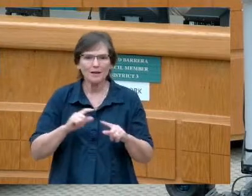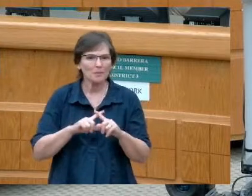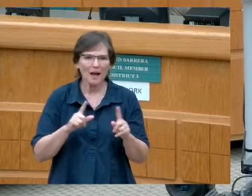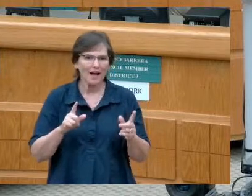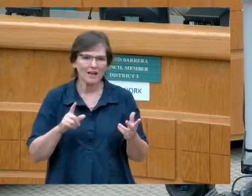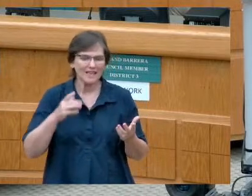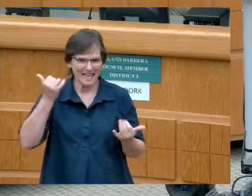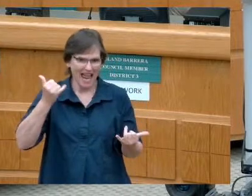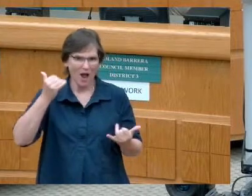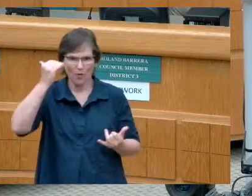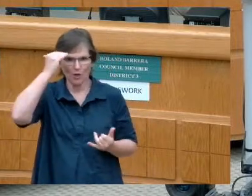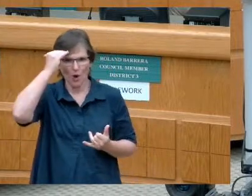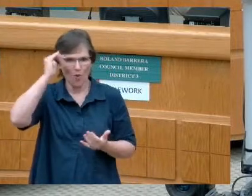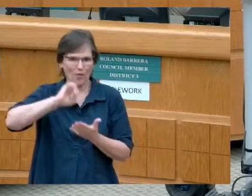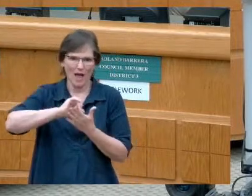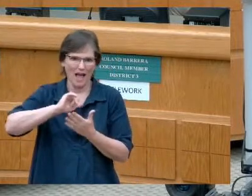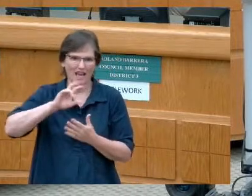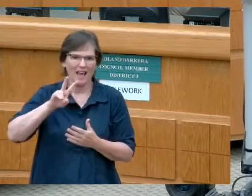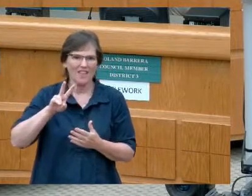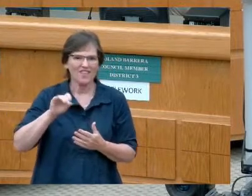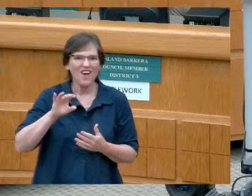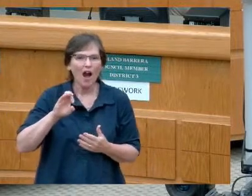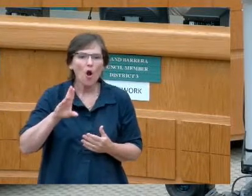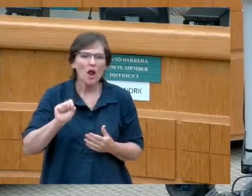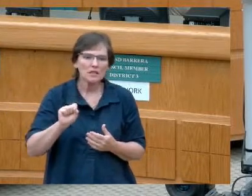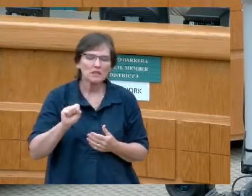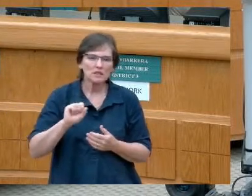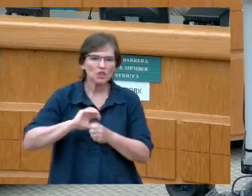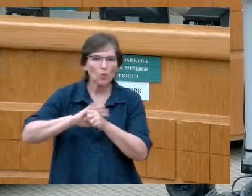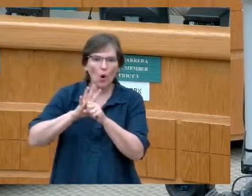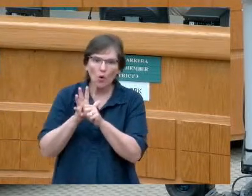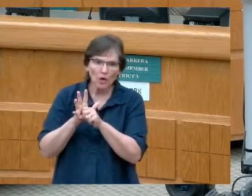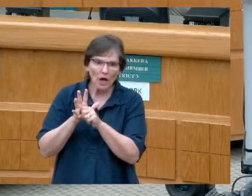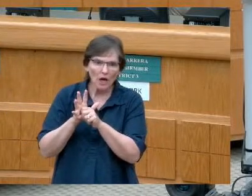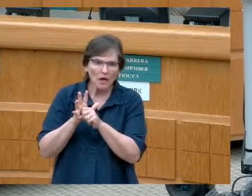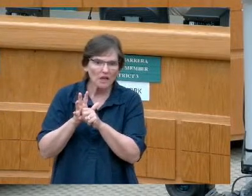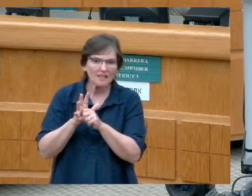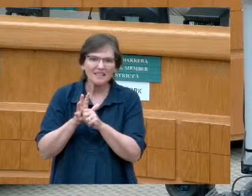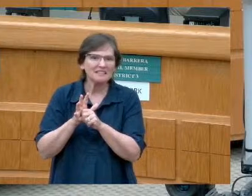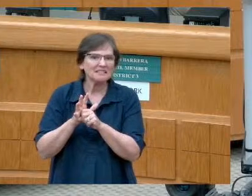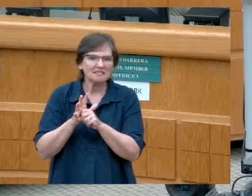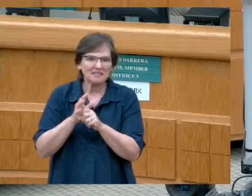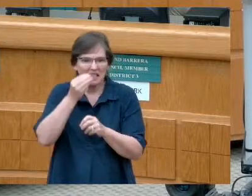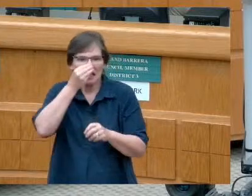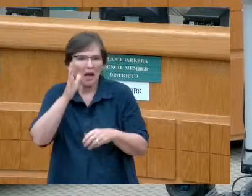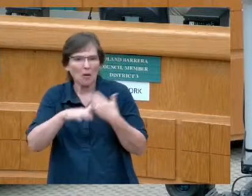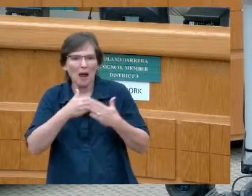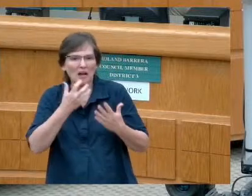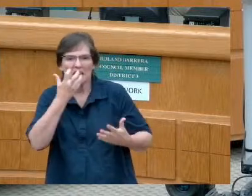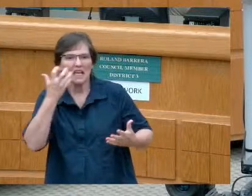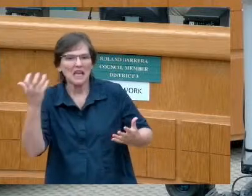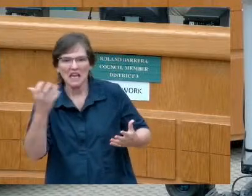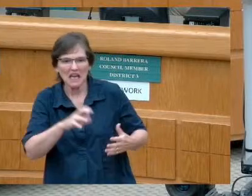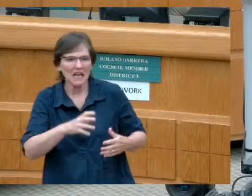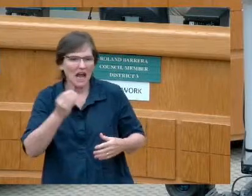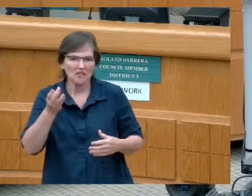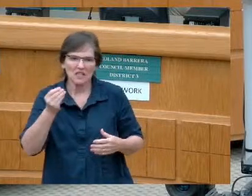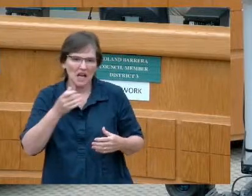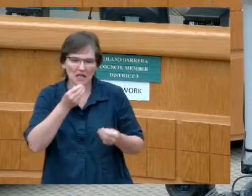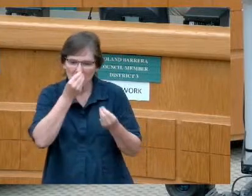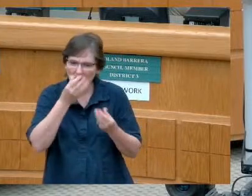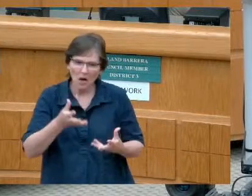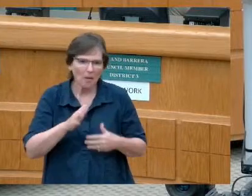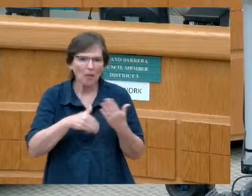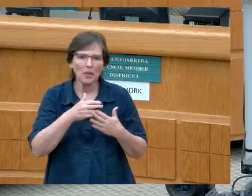Our highest number of cases were in our hottest months. In June, we had approximately